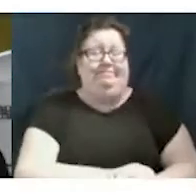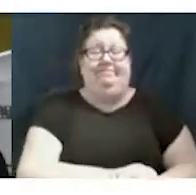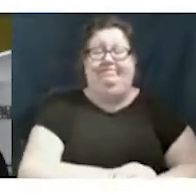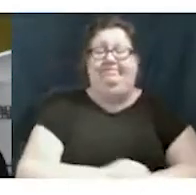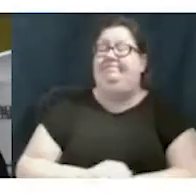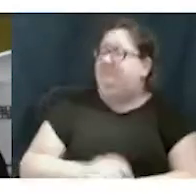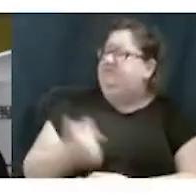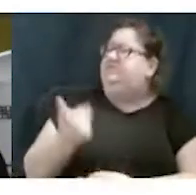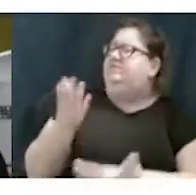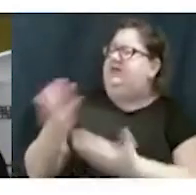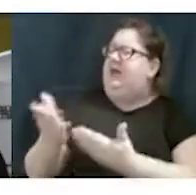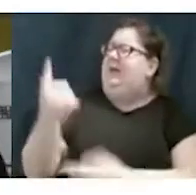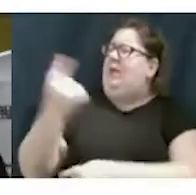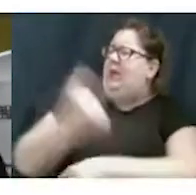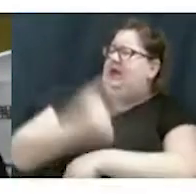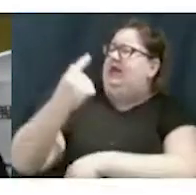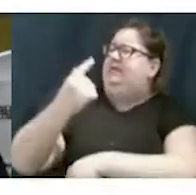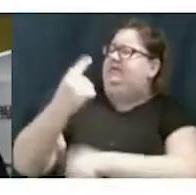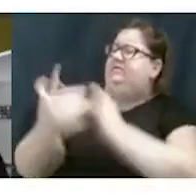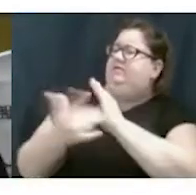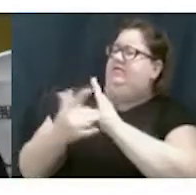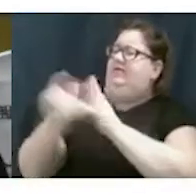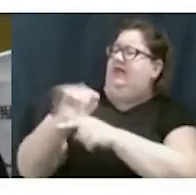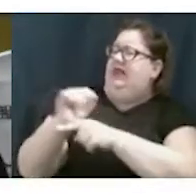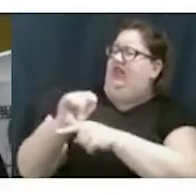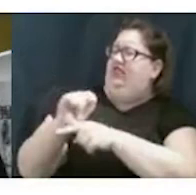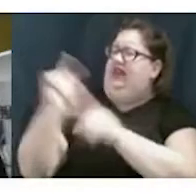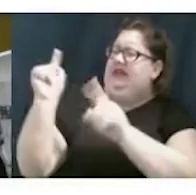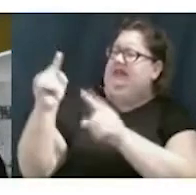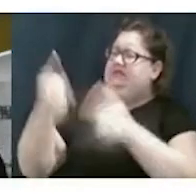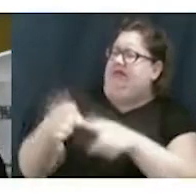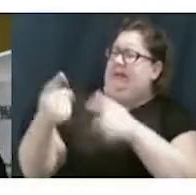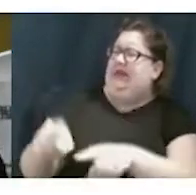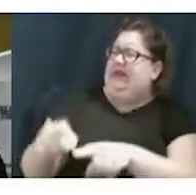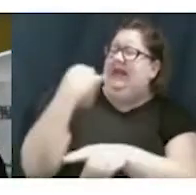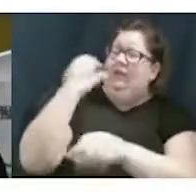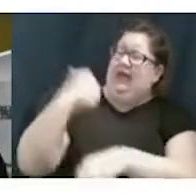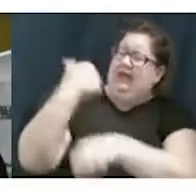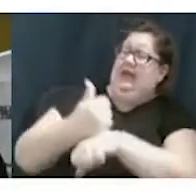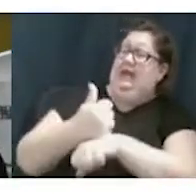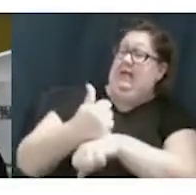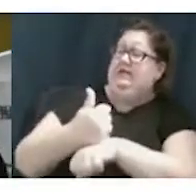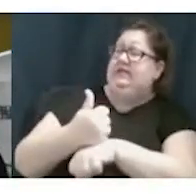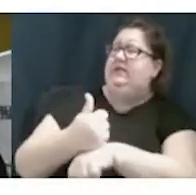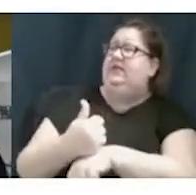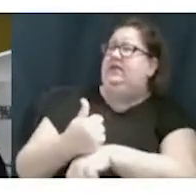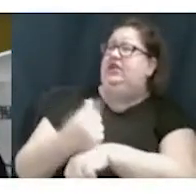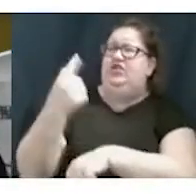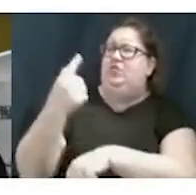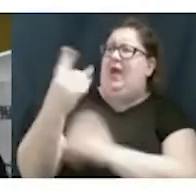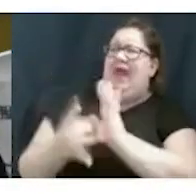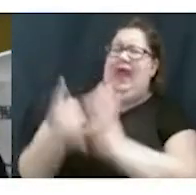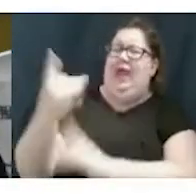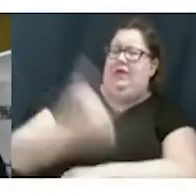There might be a one-day technical training coming down the pipe if we can get it in place. Just one 8-hour day